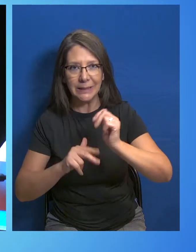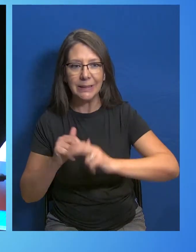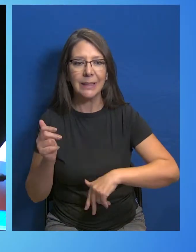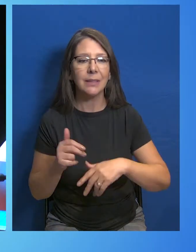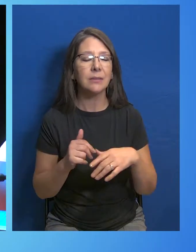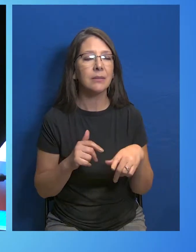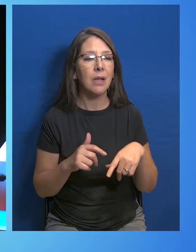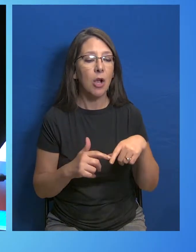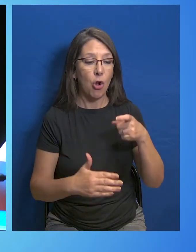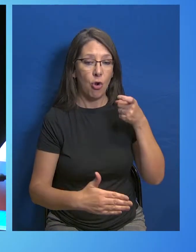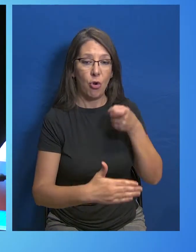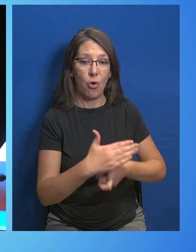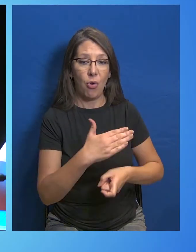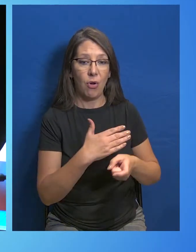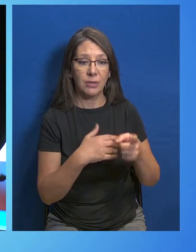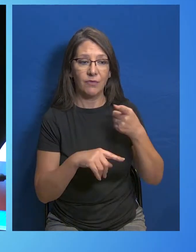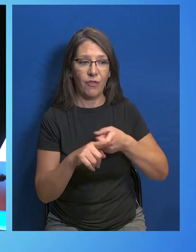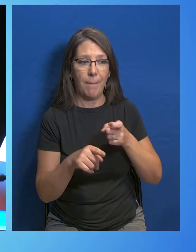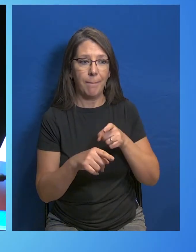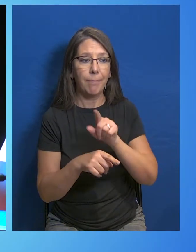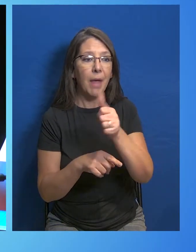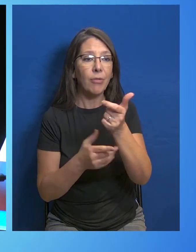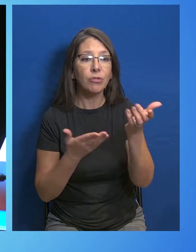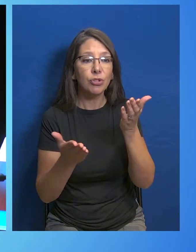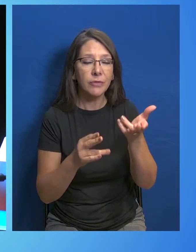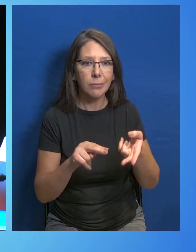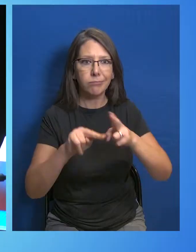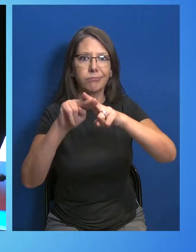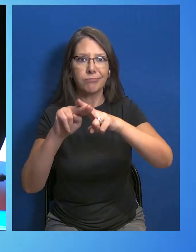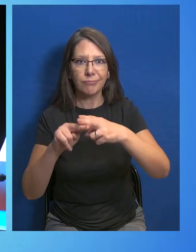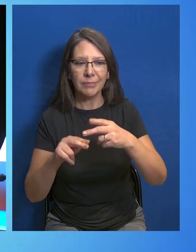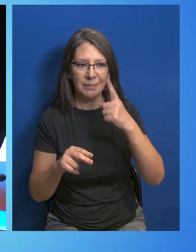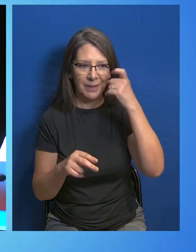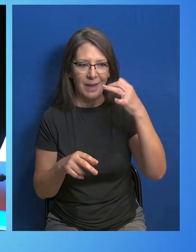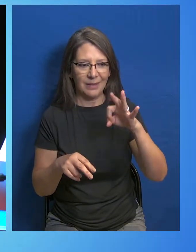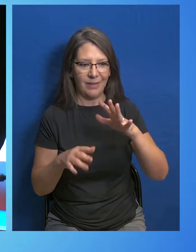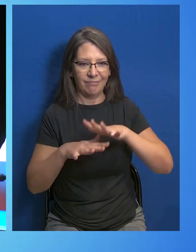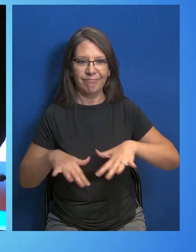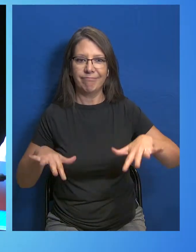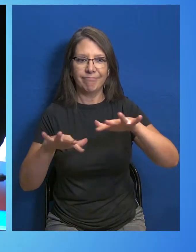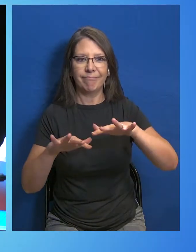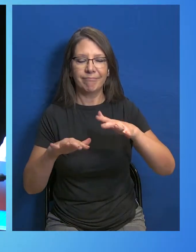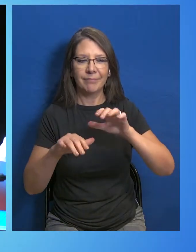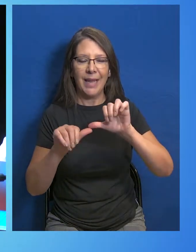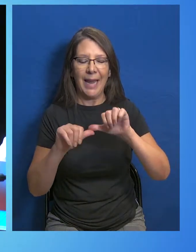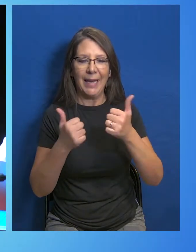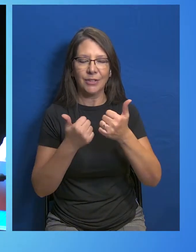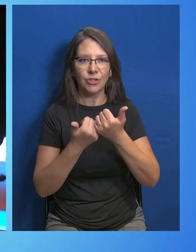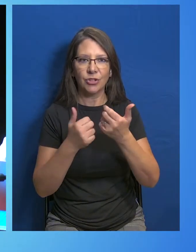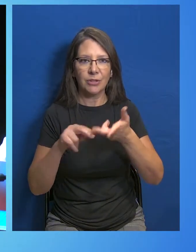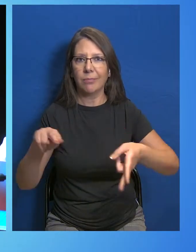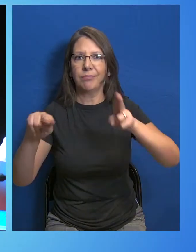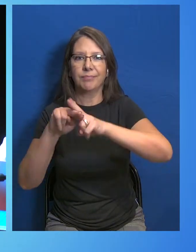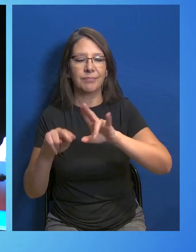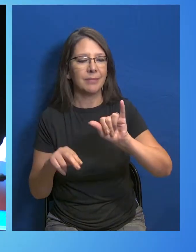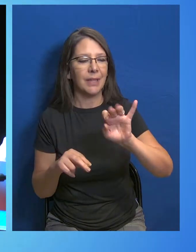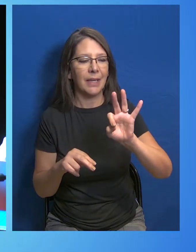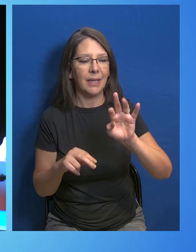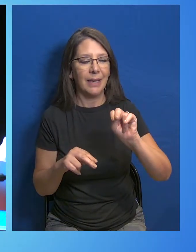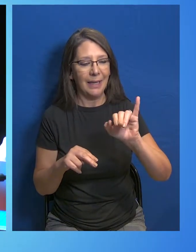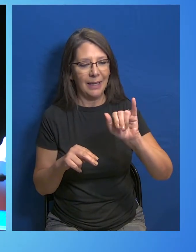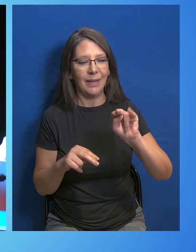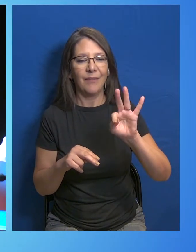from services related to inflation, and also the agency not receiving adequate